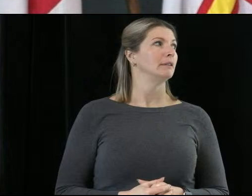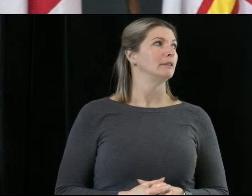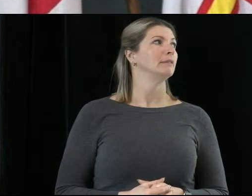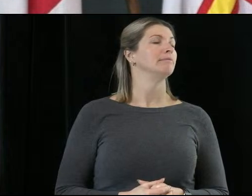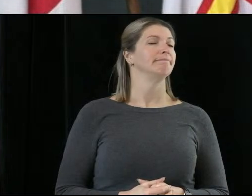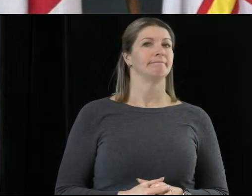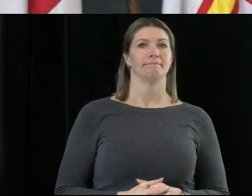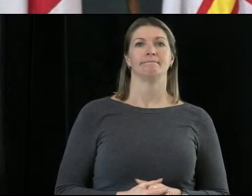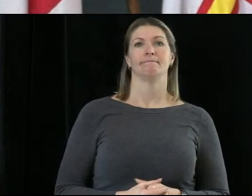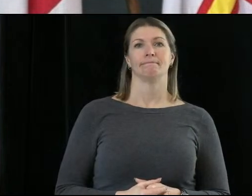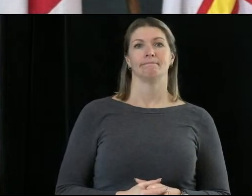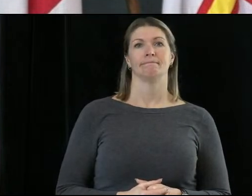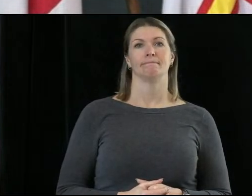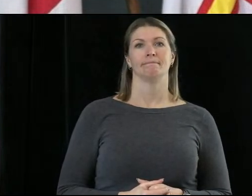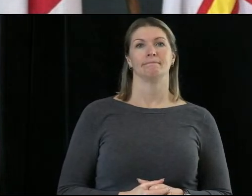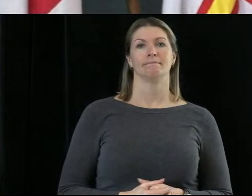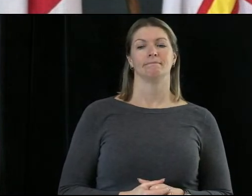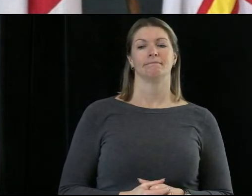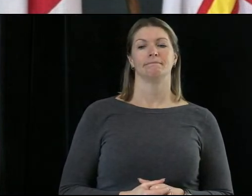So,